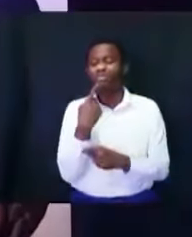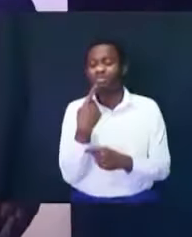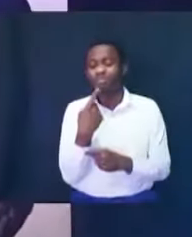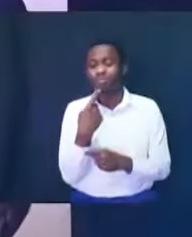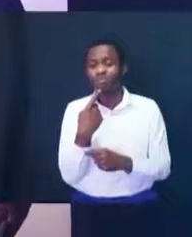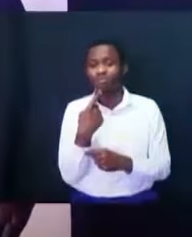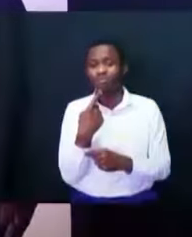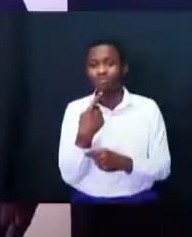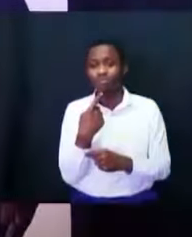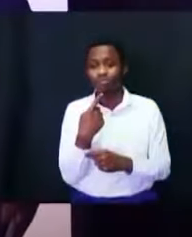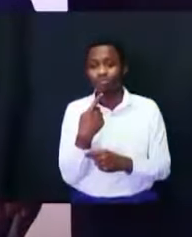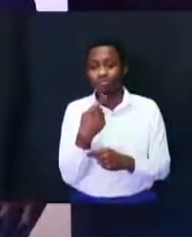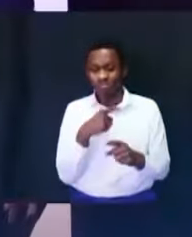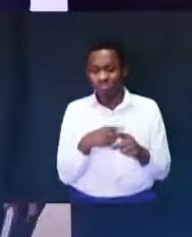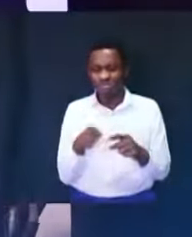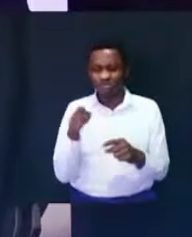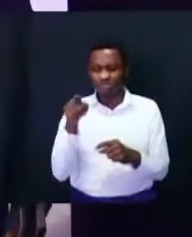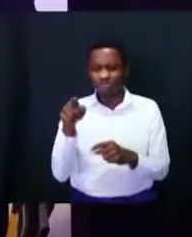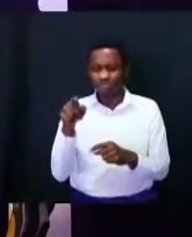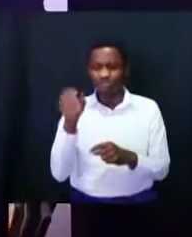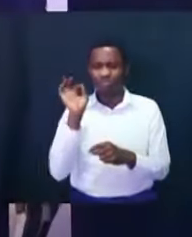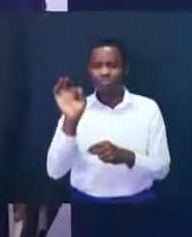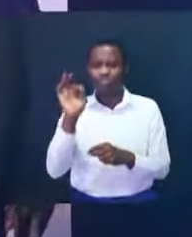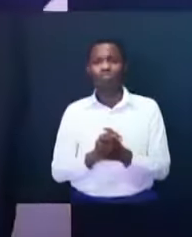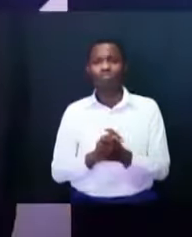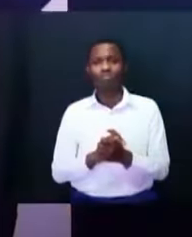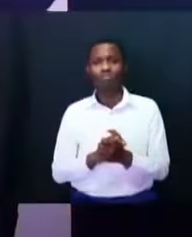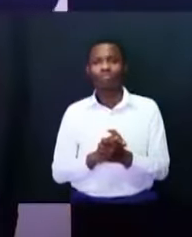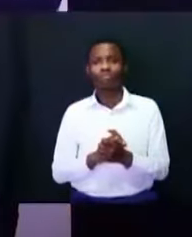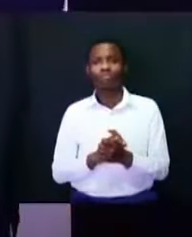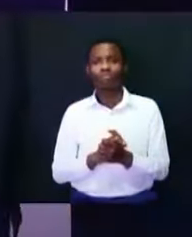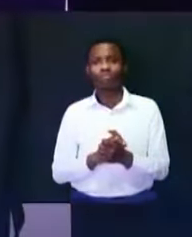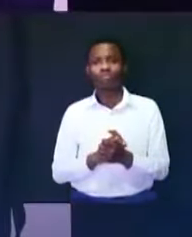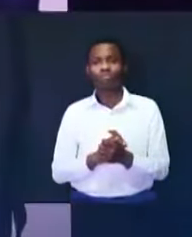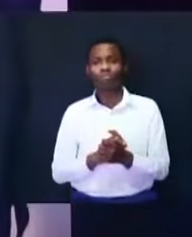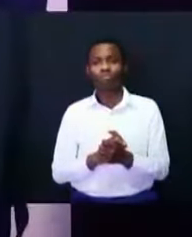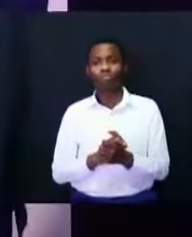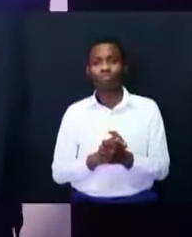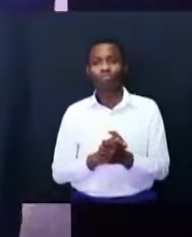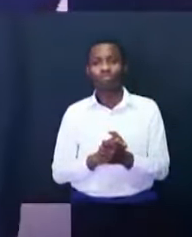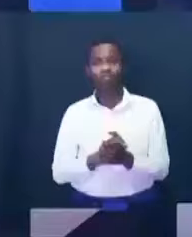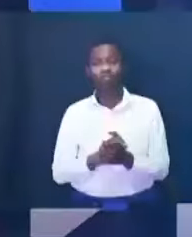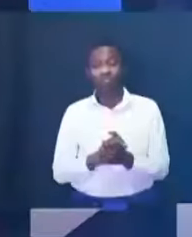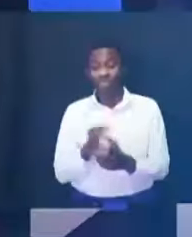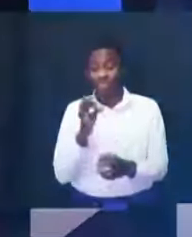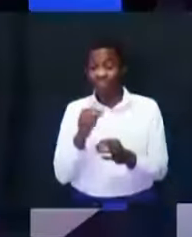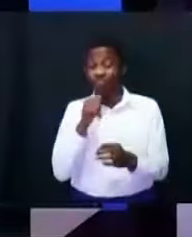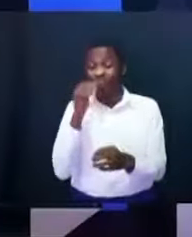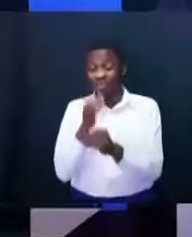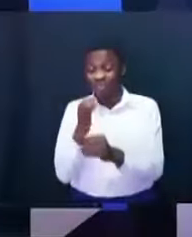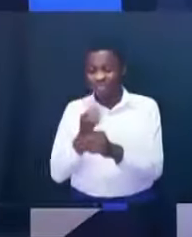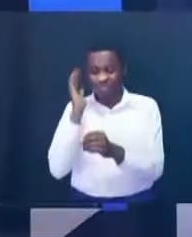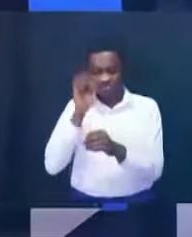statement but he is a preacher and if you don't take it to spread like ganging